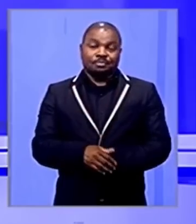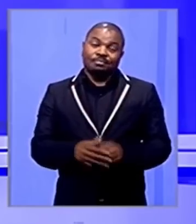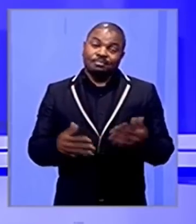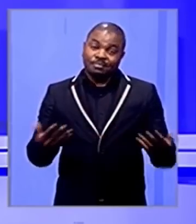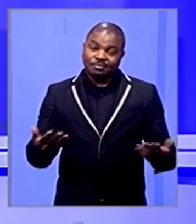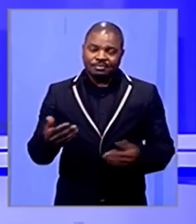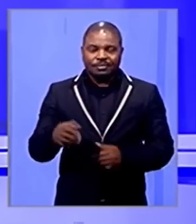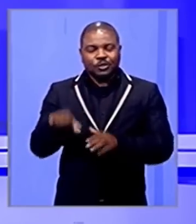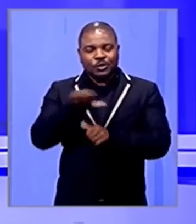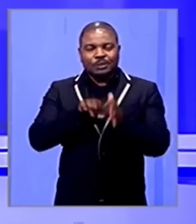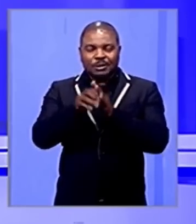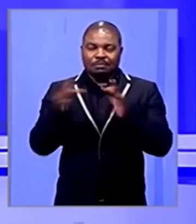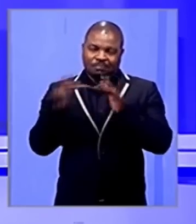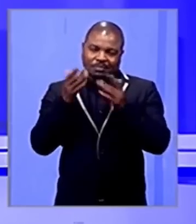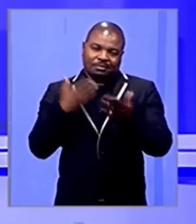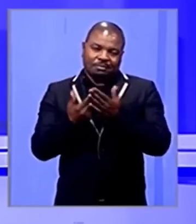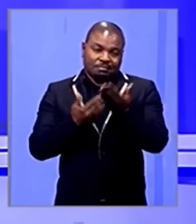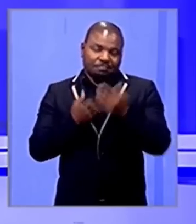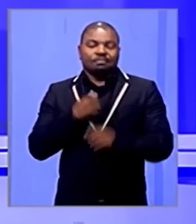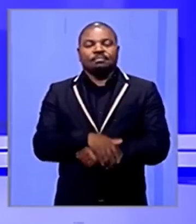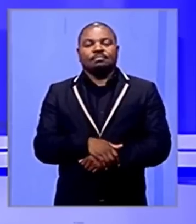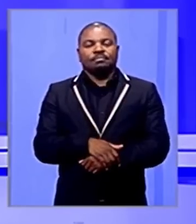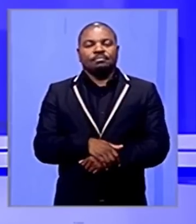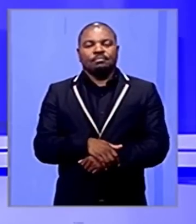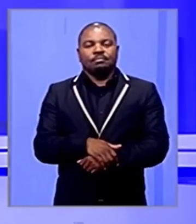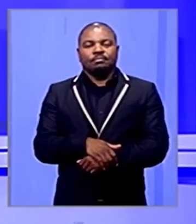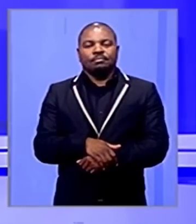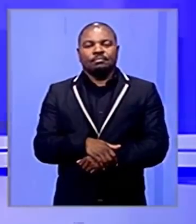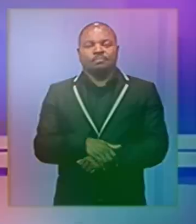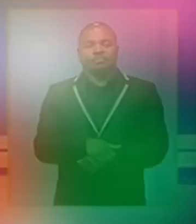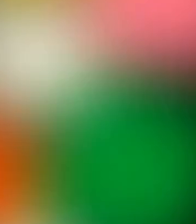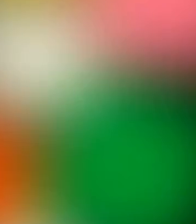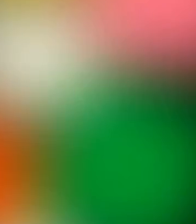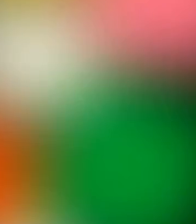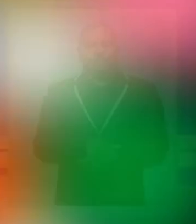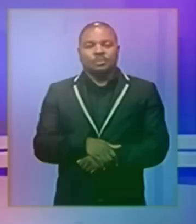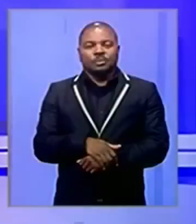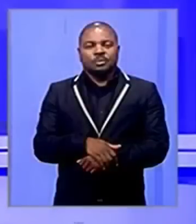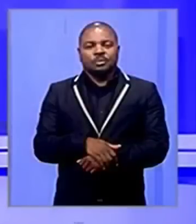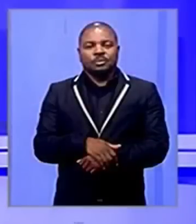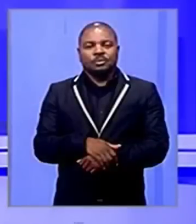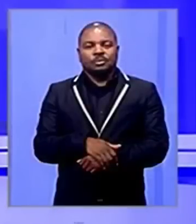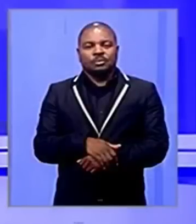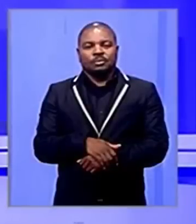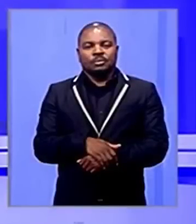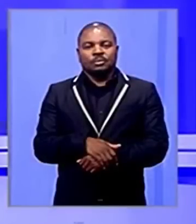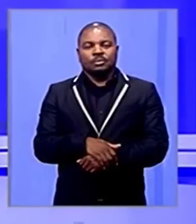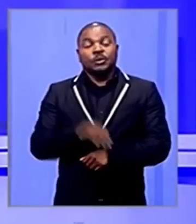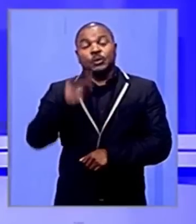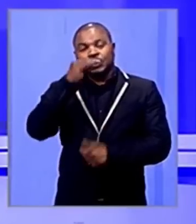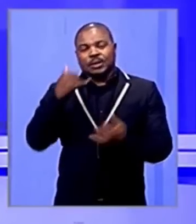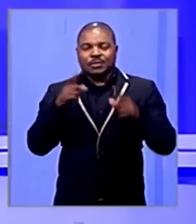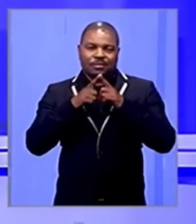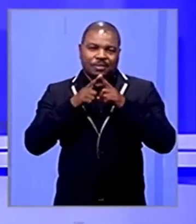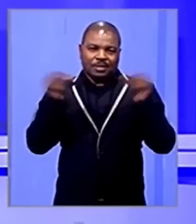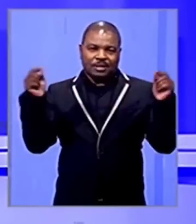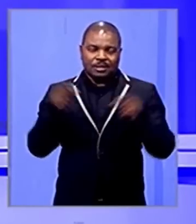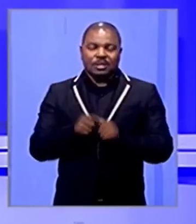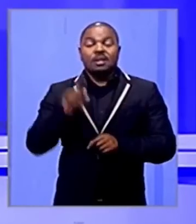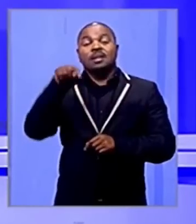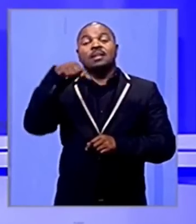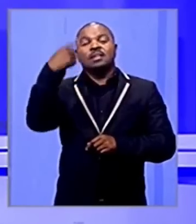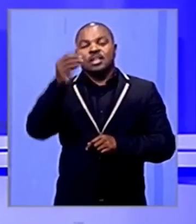Motwetso se le ba le go ikgolaganya le rona mo mafaratlhatlheng a ditlhaeletsano jaaka Twitter, Facebook, YouTube le WhatsApp. Tene di le kalo tsa maitseboa ano kgaso